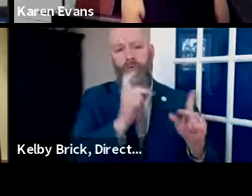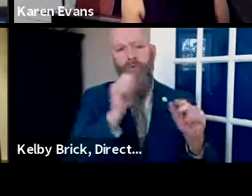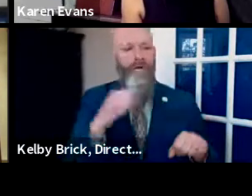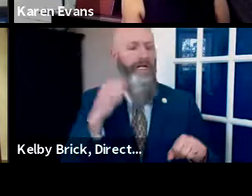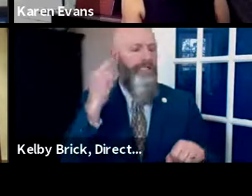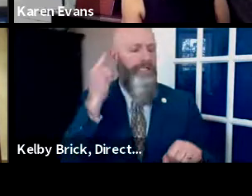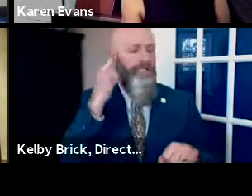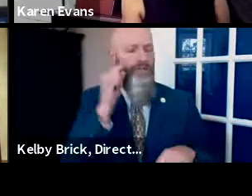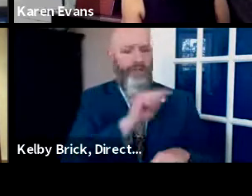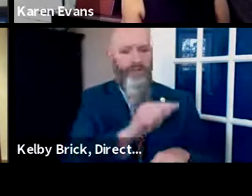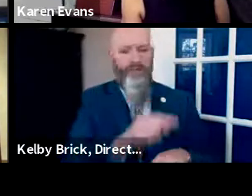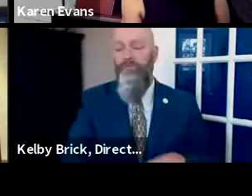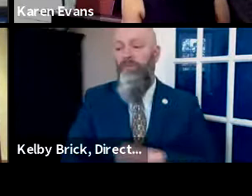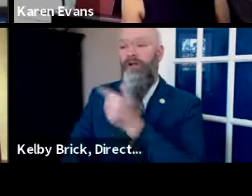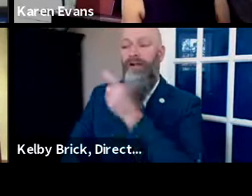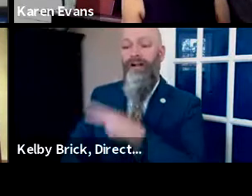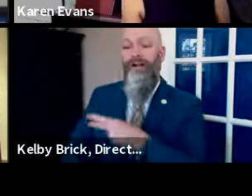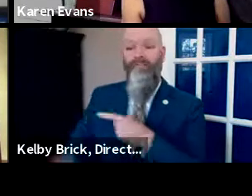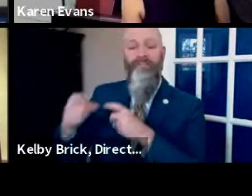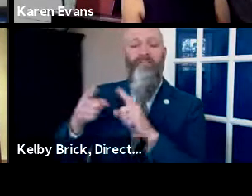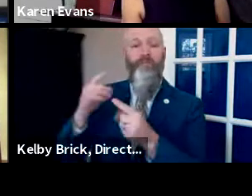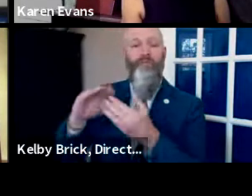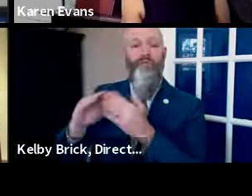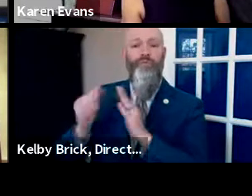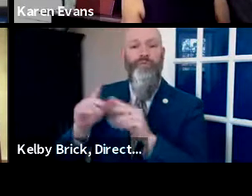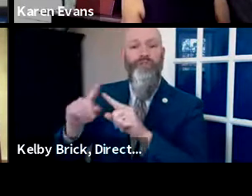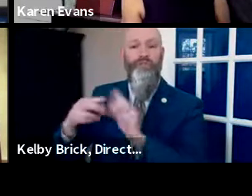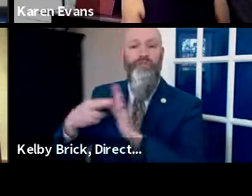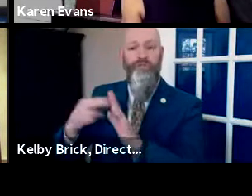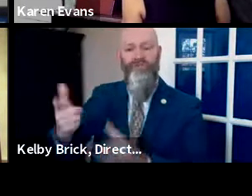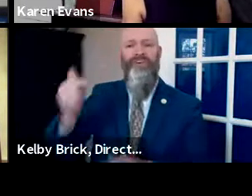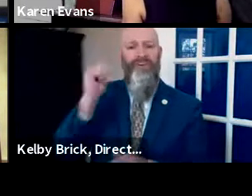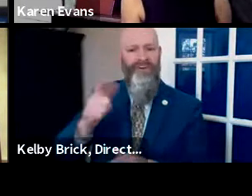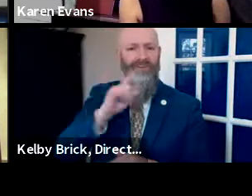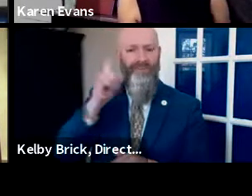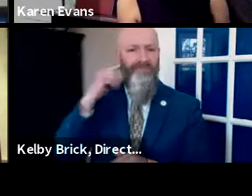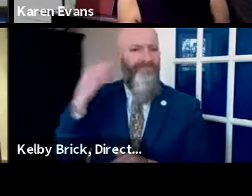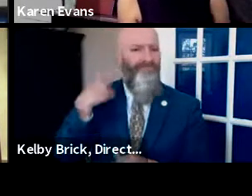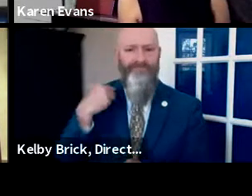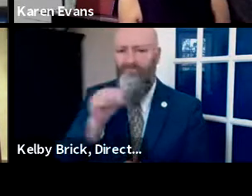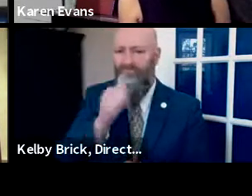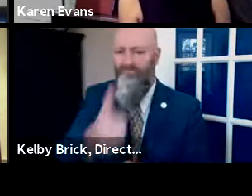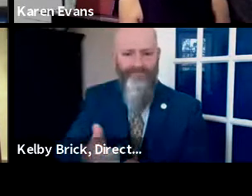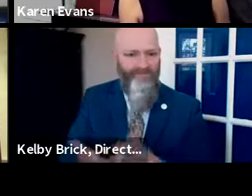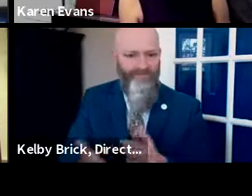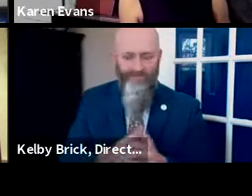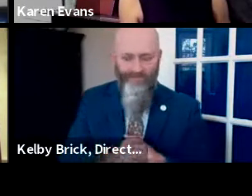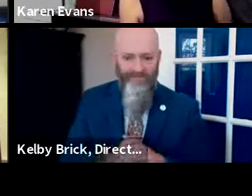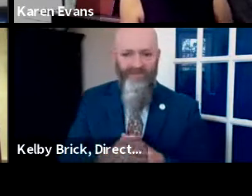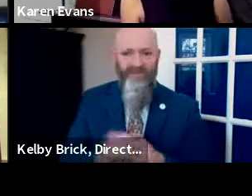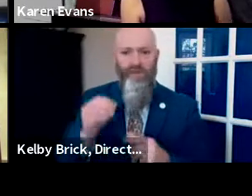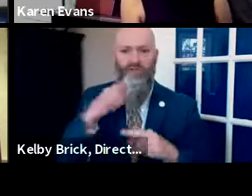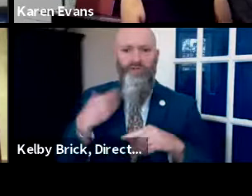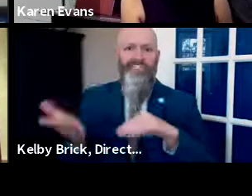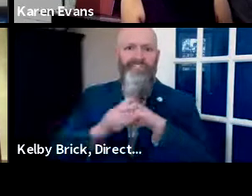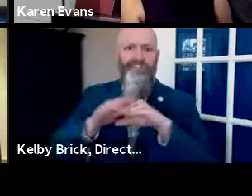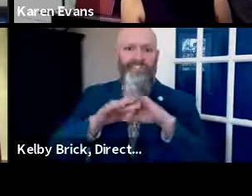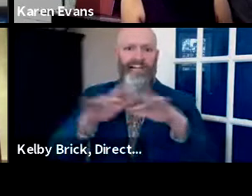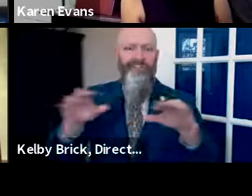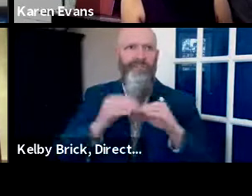our advisory council is truly representing the state of Maryland, and we are hearing the community concerns.